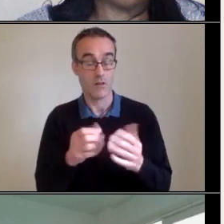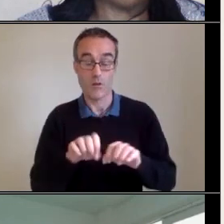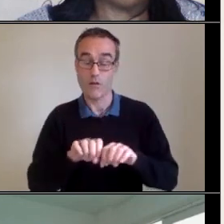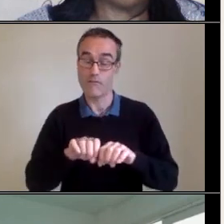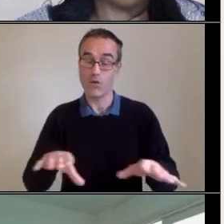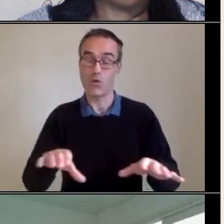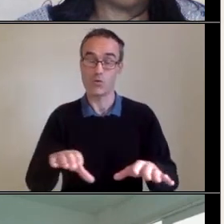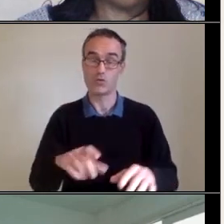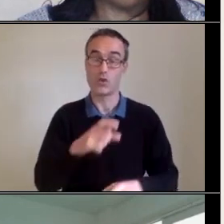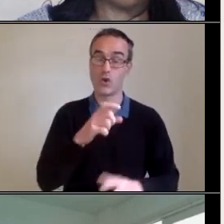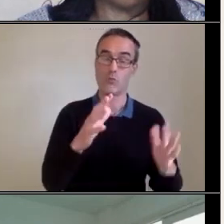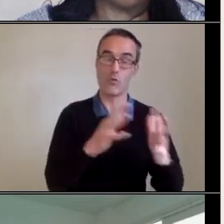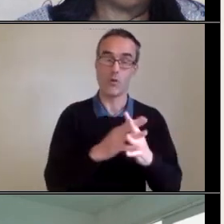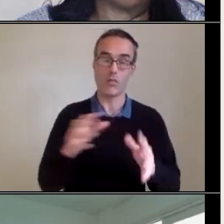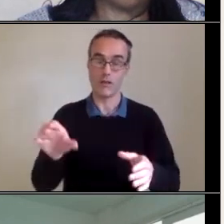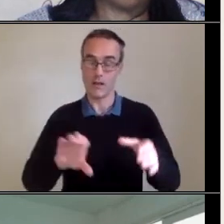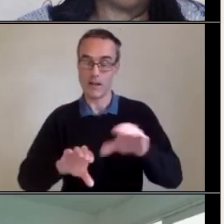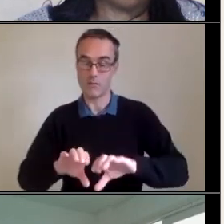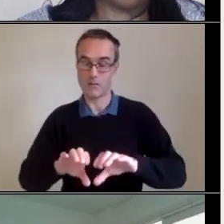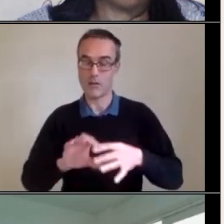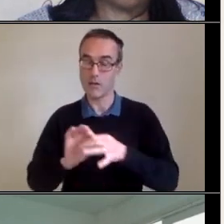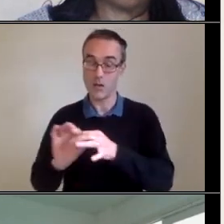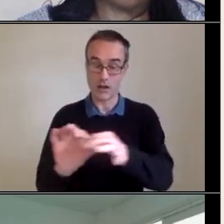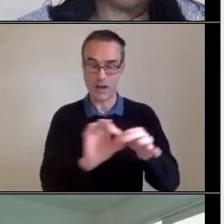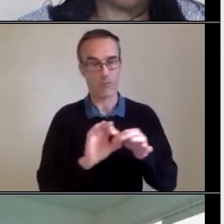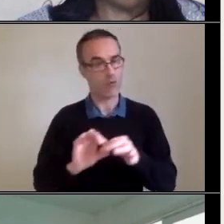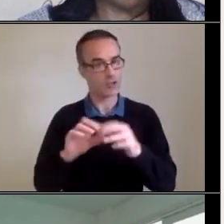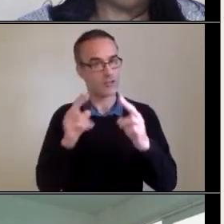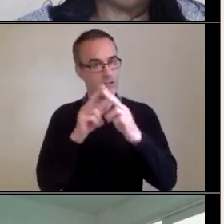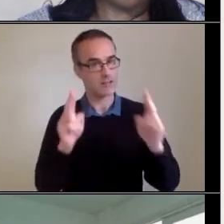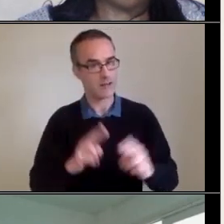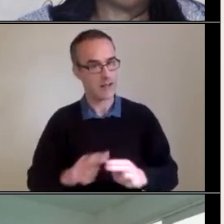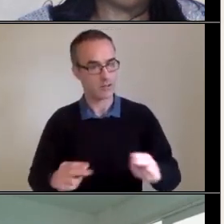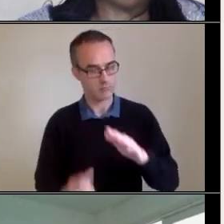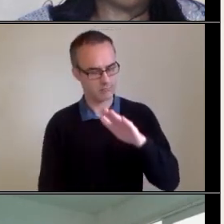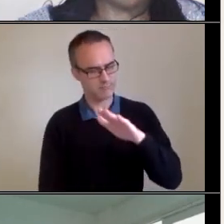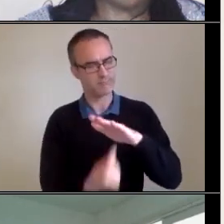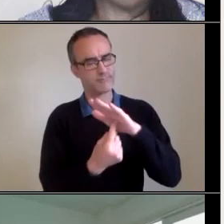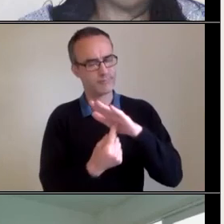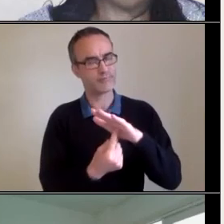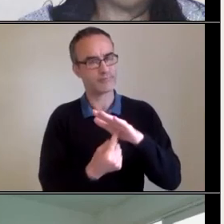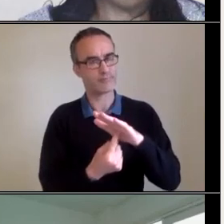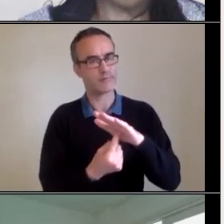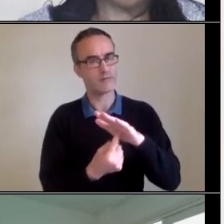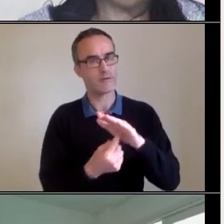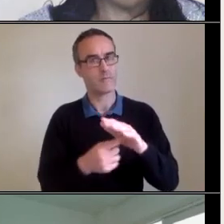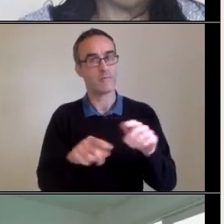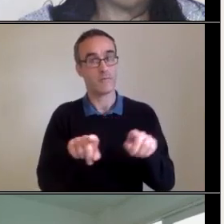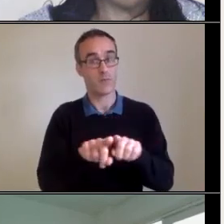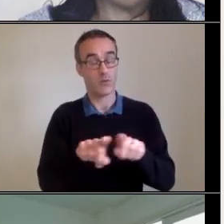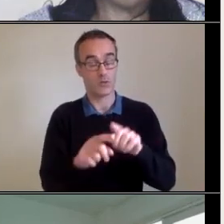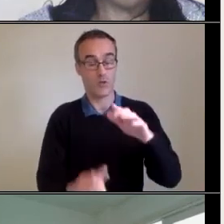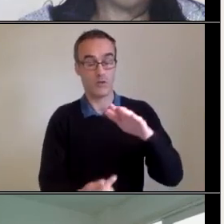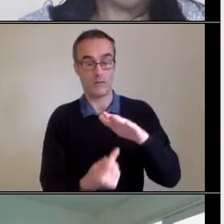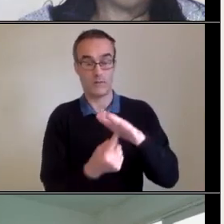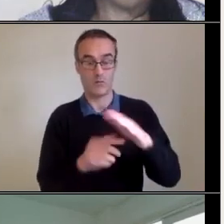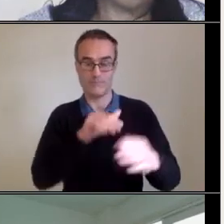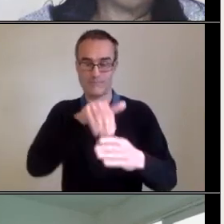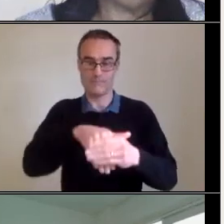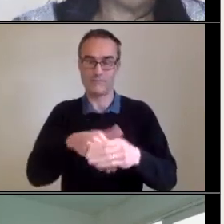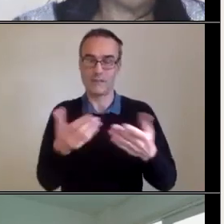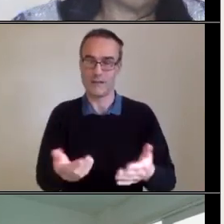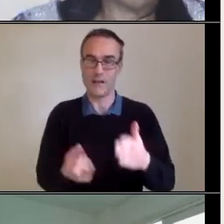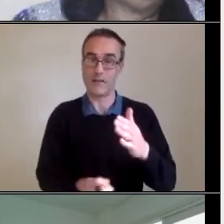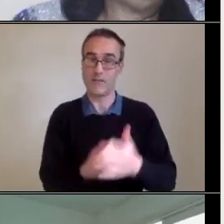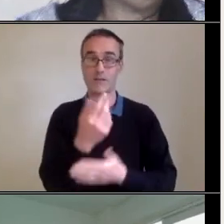Chemistry, collaboration internationally is something that is really key to this organisation and key to today's event. So thank you very much